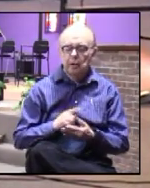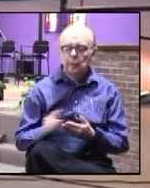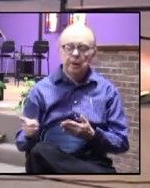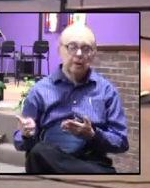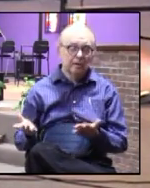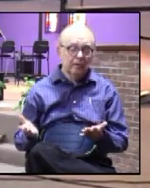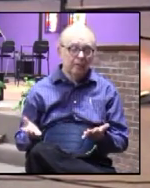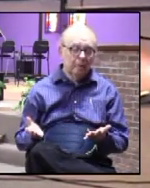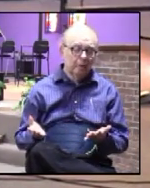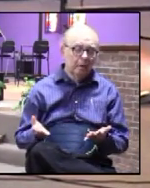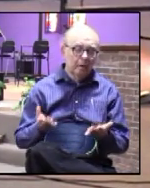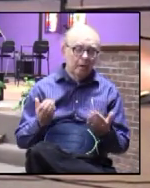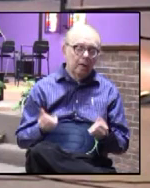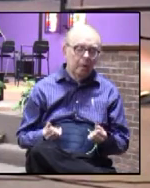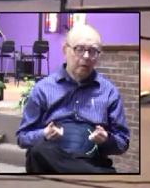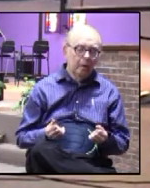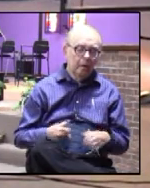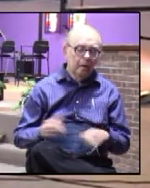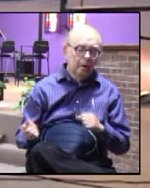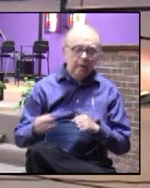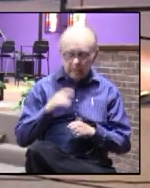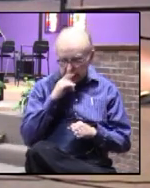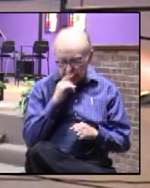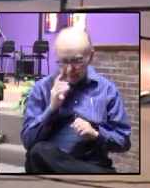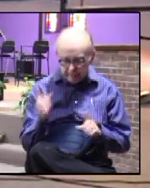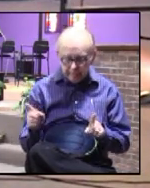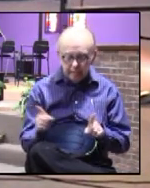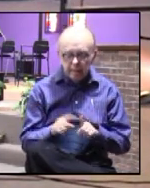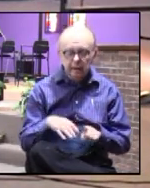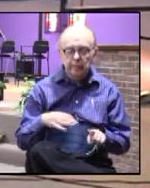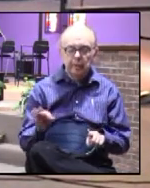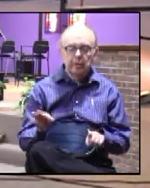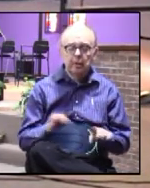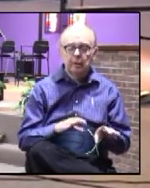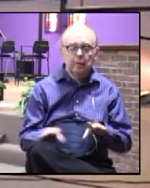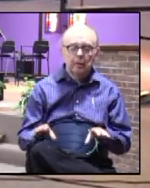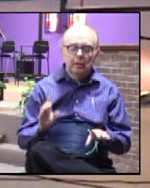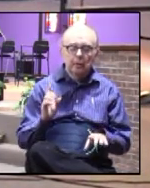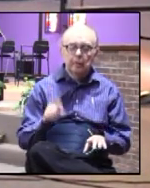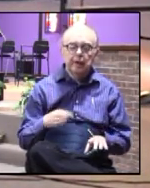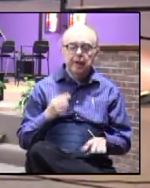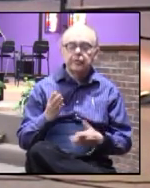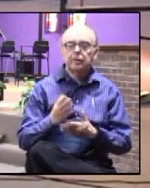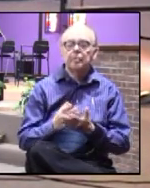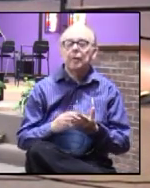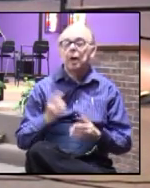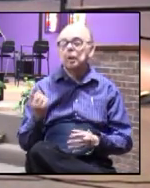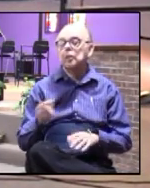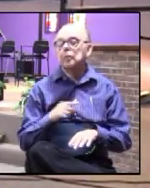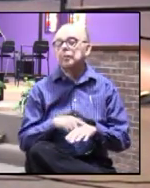vacation. Well, why don't you take your kids like we took you? We need some alone time.